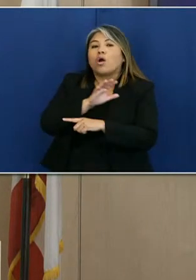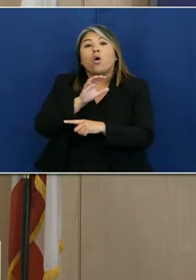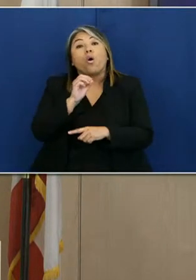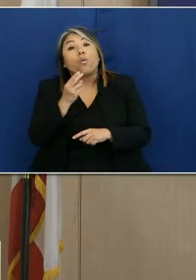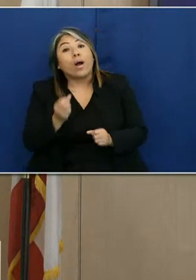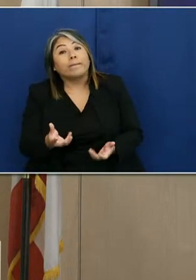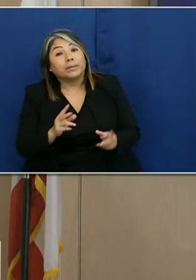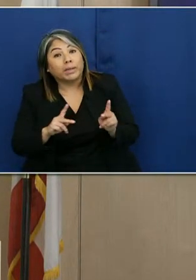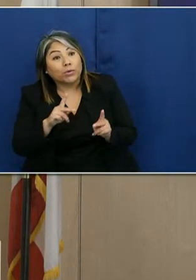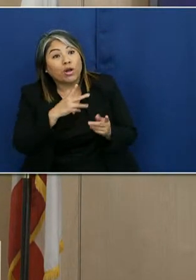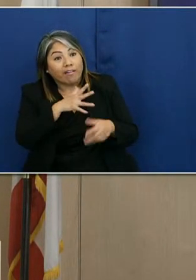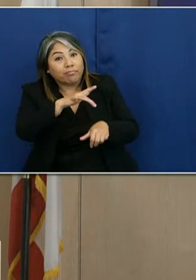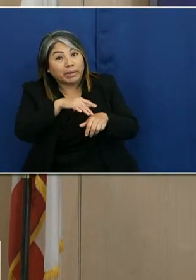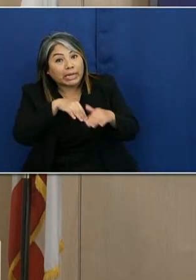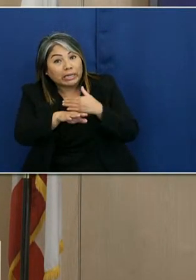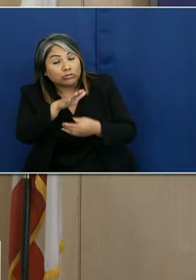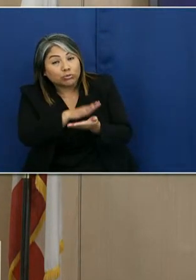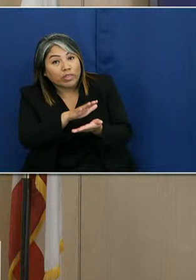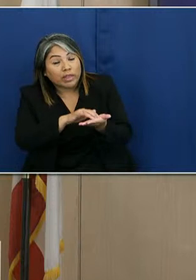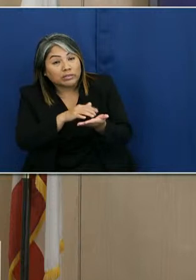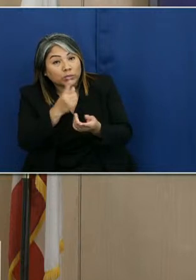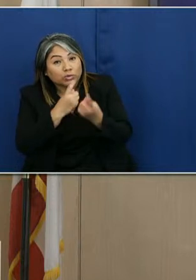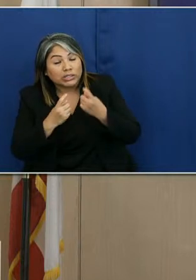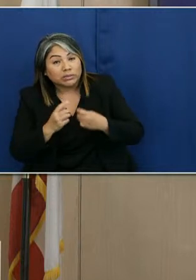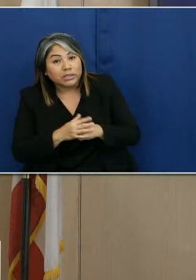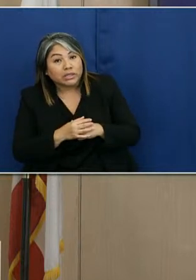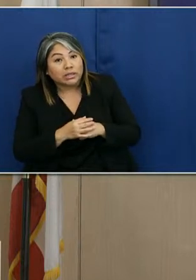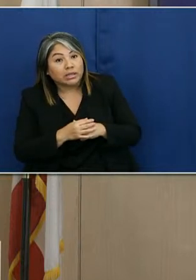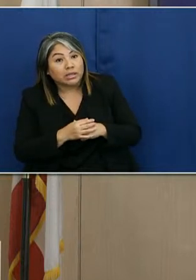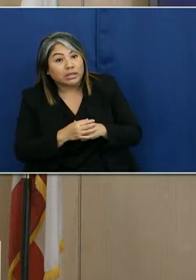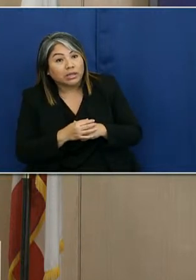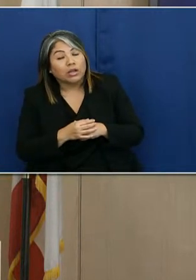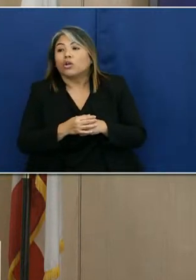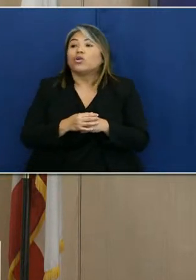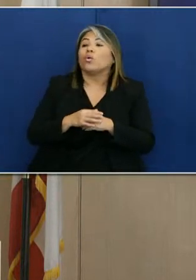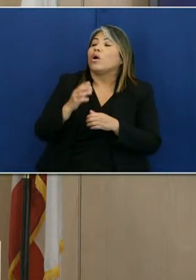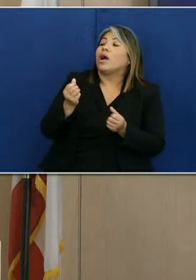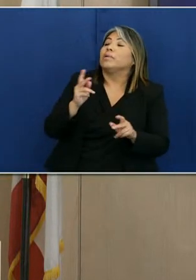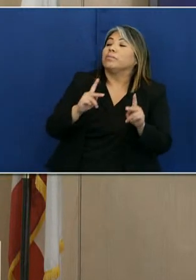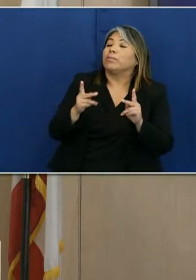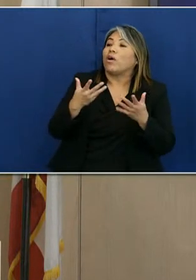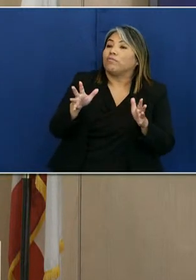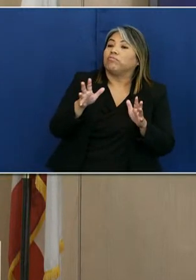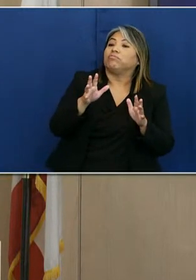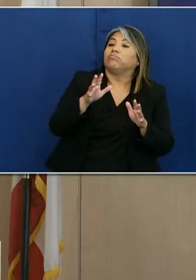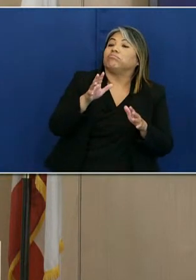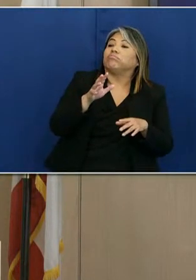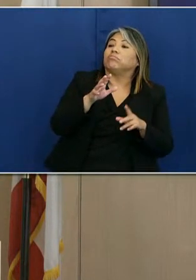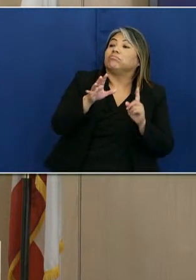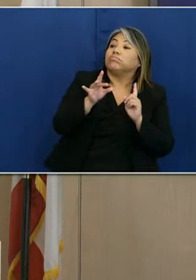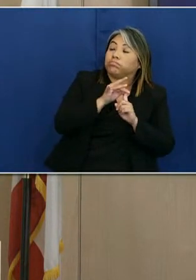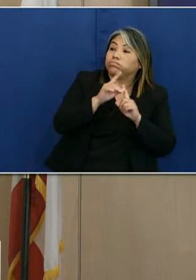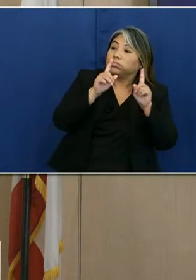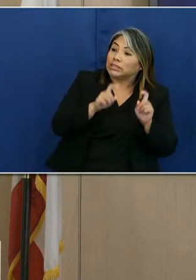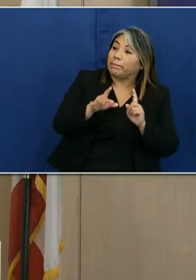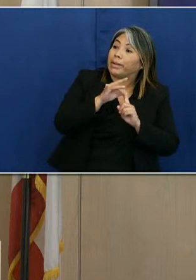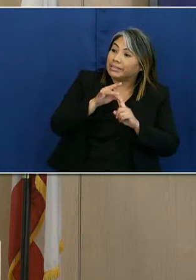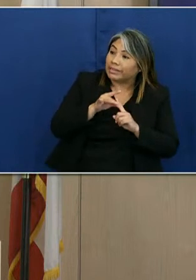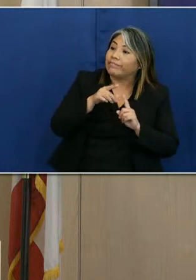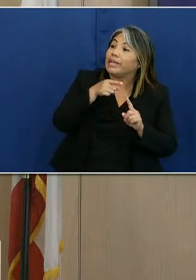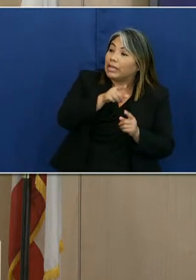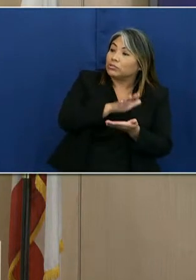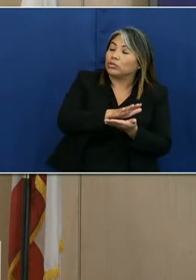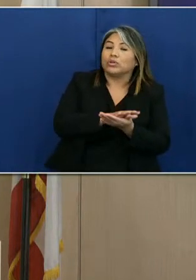many individuals have been in schools? Is that the question that you're asking? I mean, How many individuals have tested positive in schools? Oh, how many individuals have